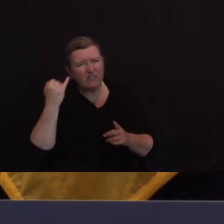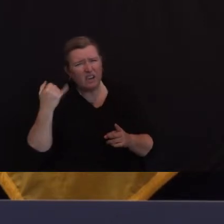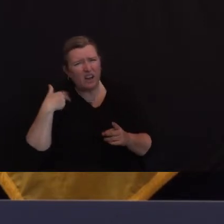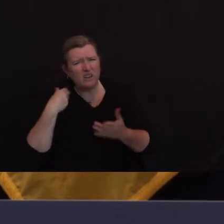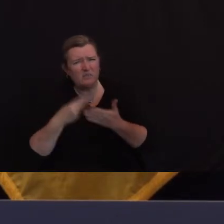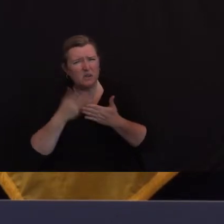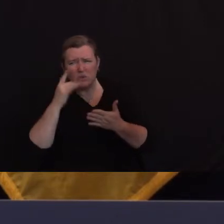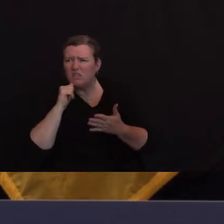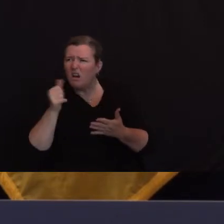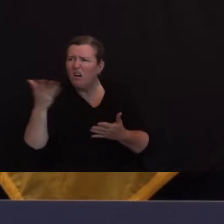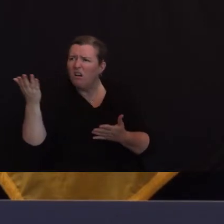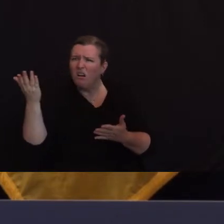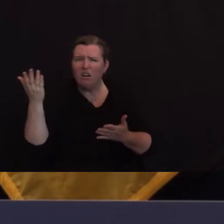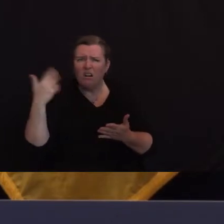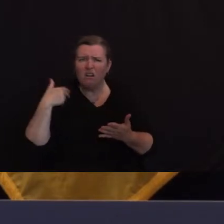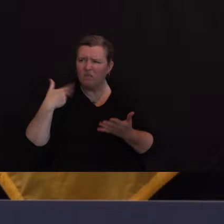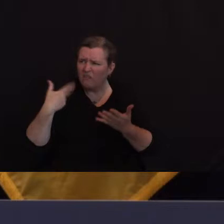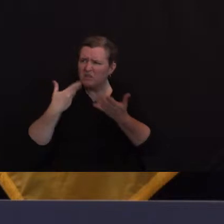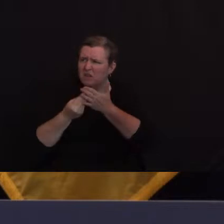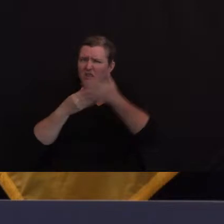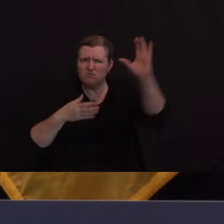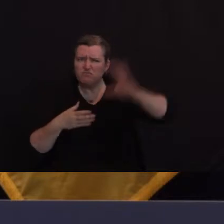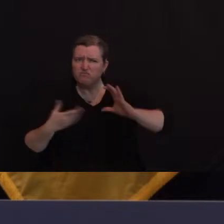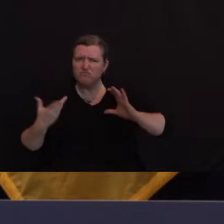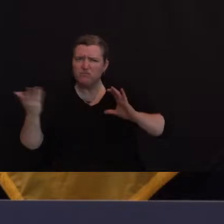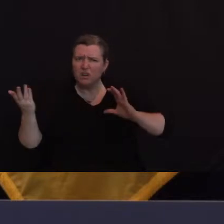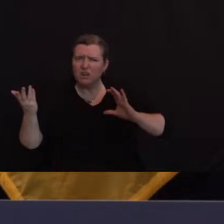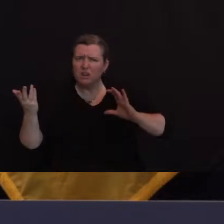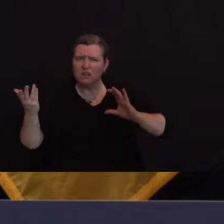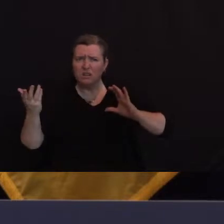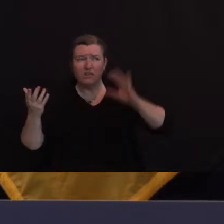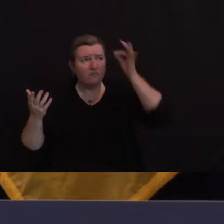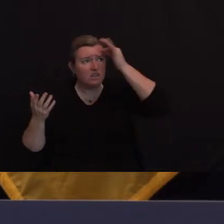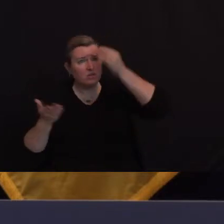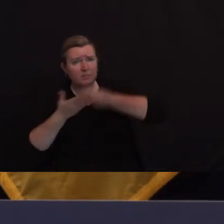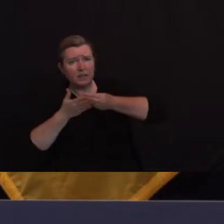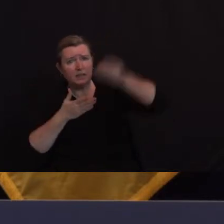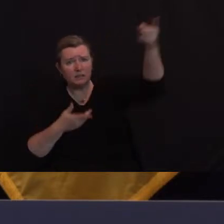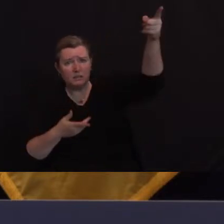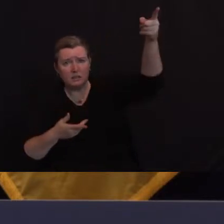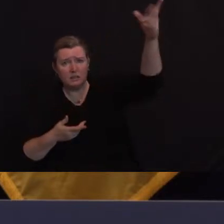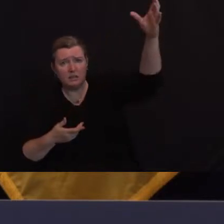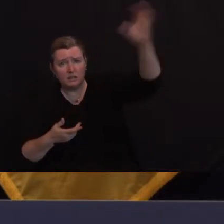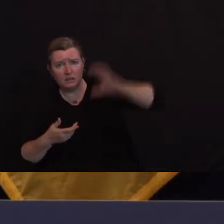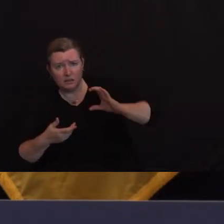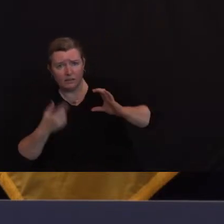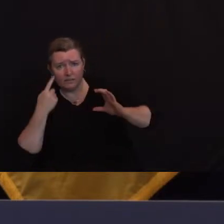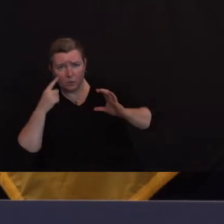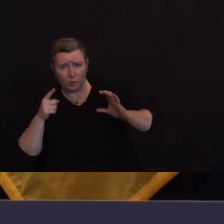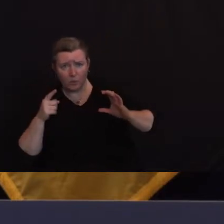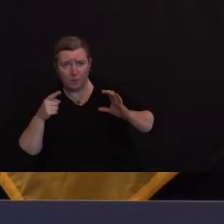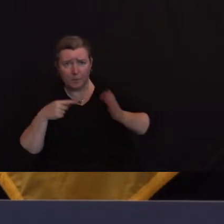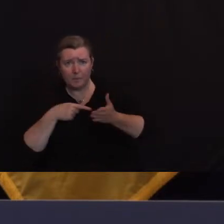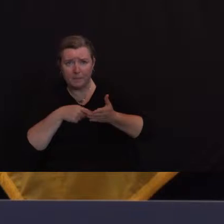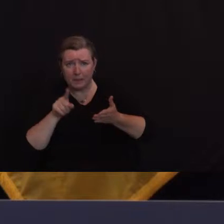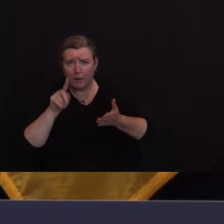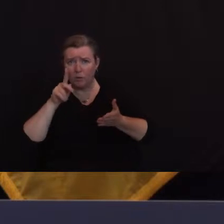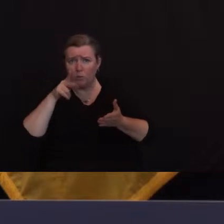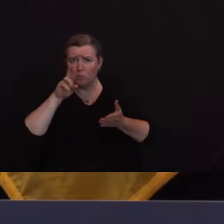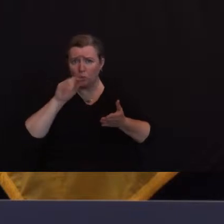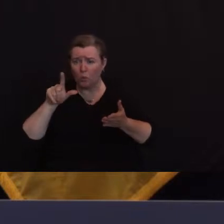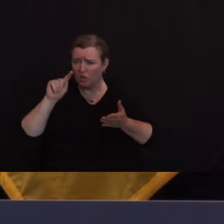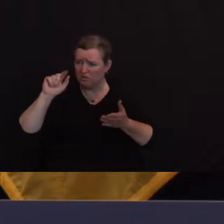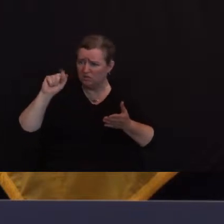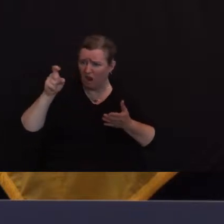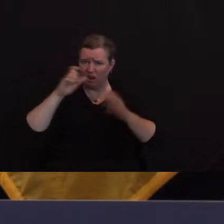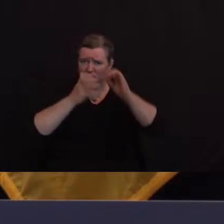use stimulus money to defer the payroll tax increase that's going to hit New Jersey businesses starting this fall? Right. And finally,